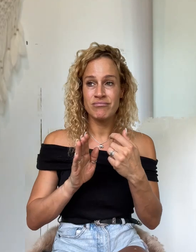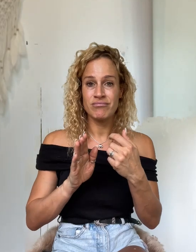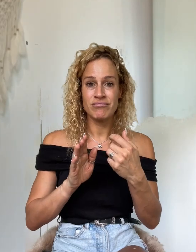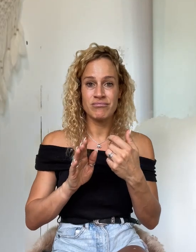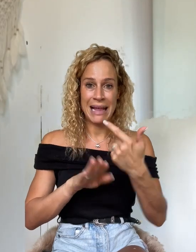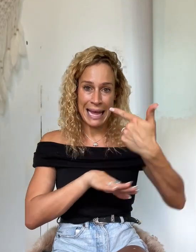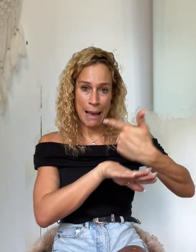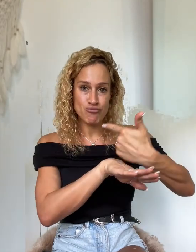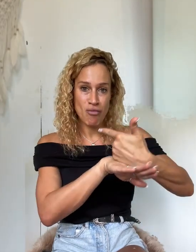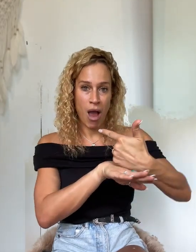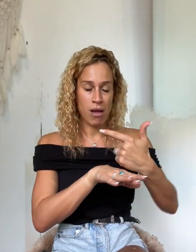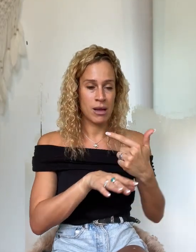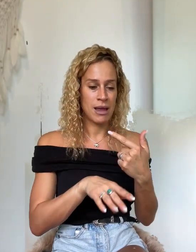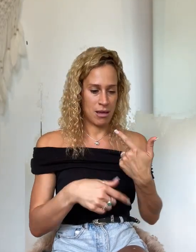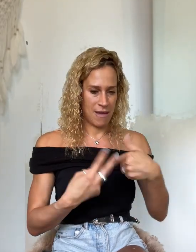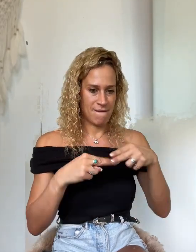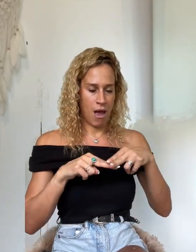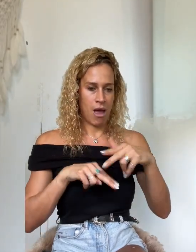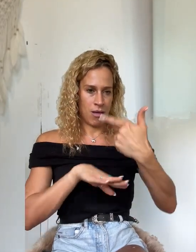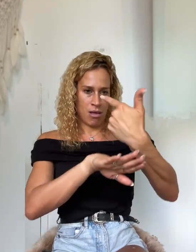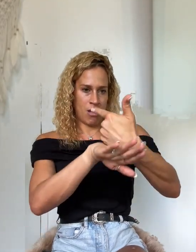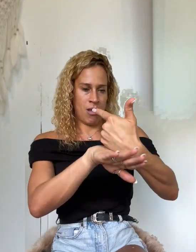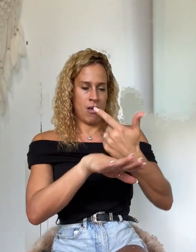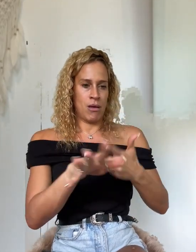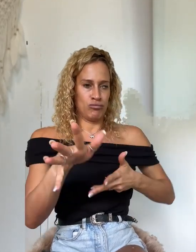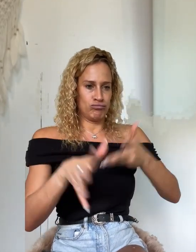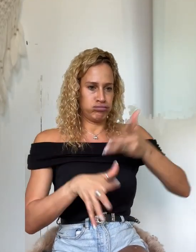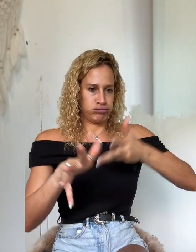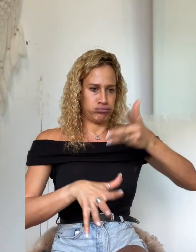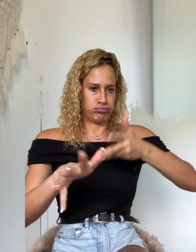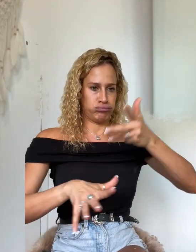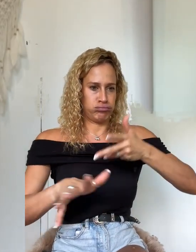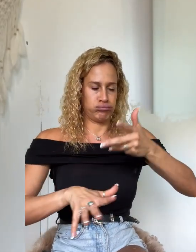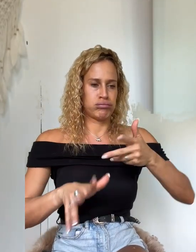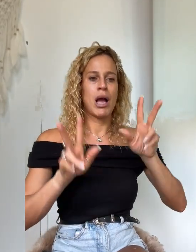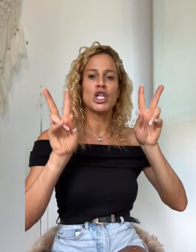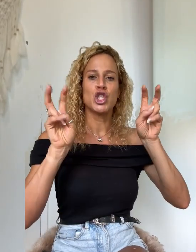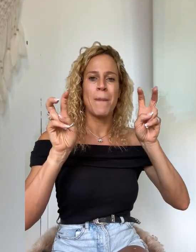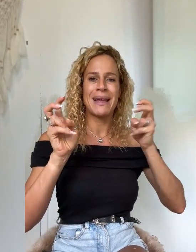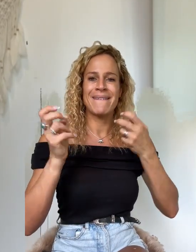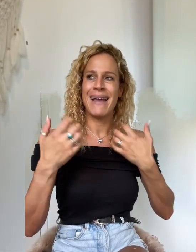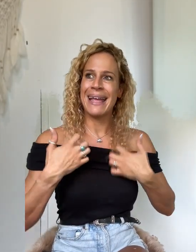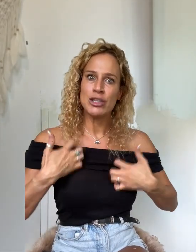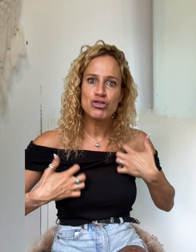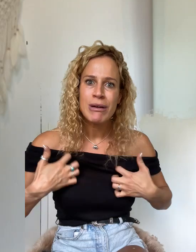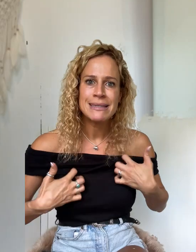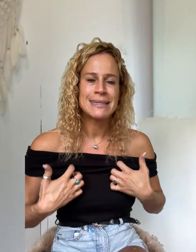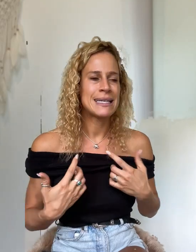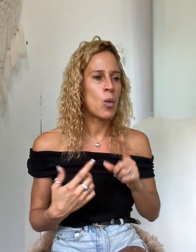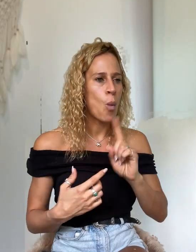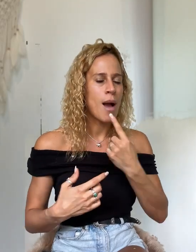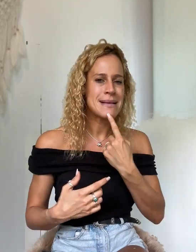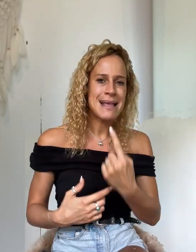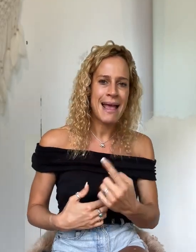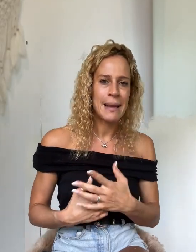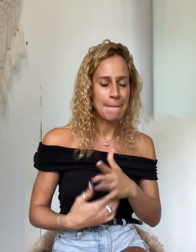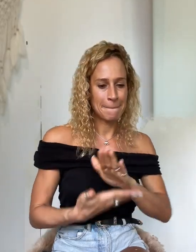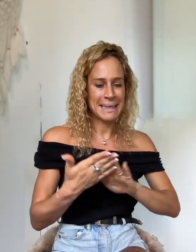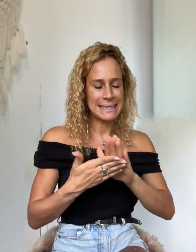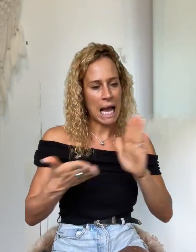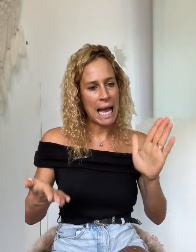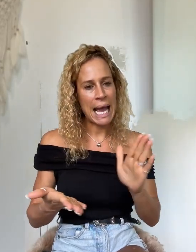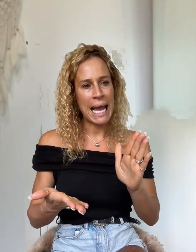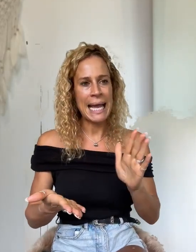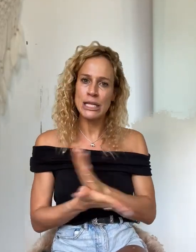Like, if I had something in me that I wanted to say, saying it to the camera and signing it meant that I